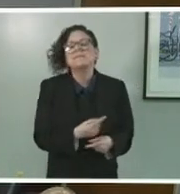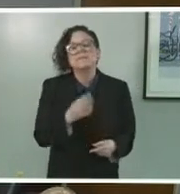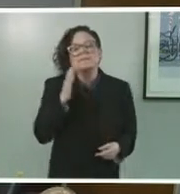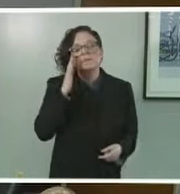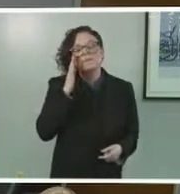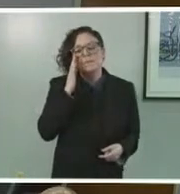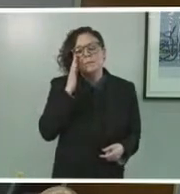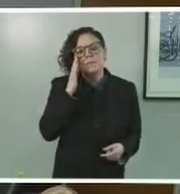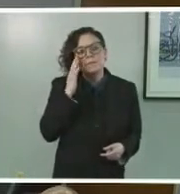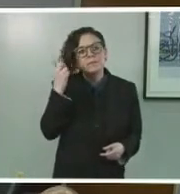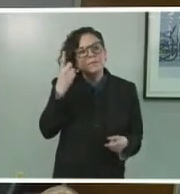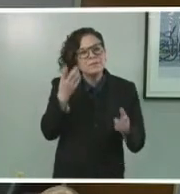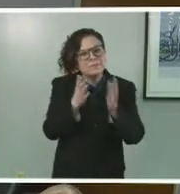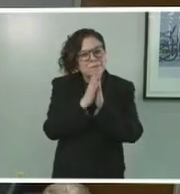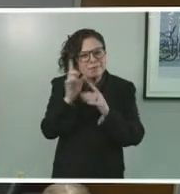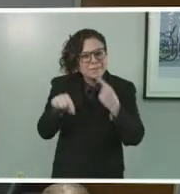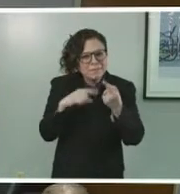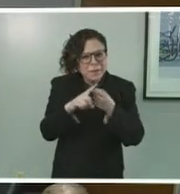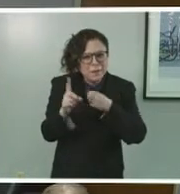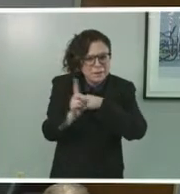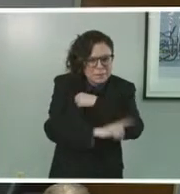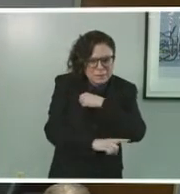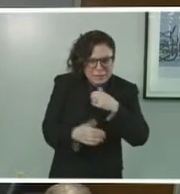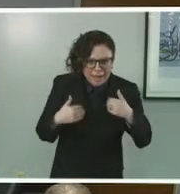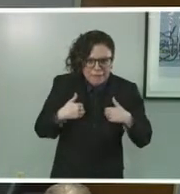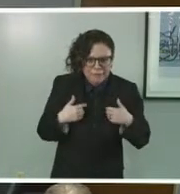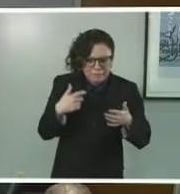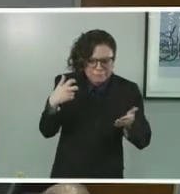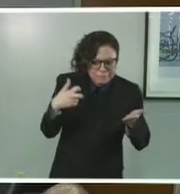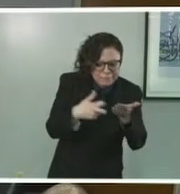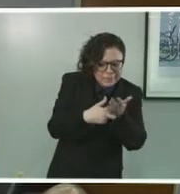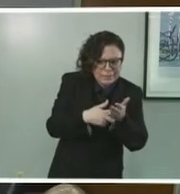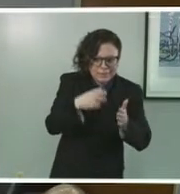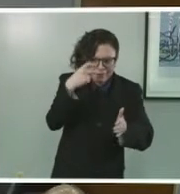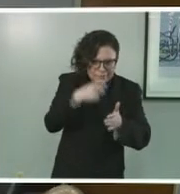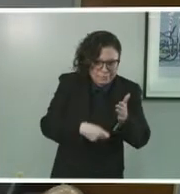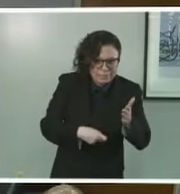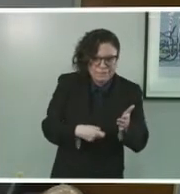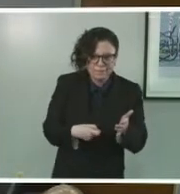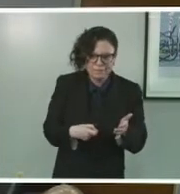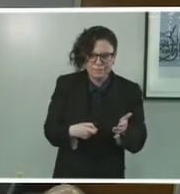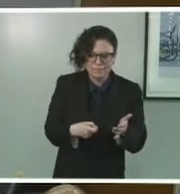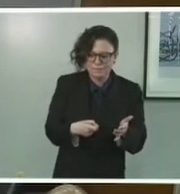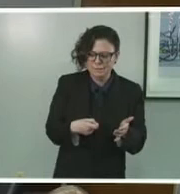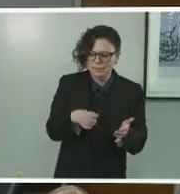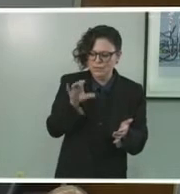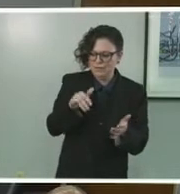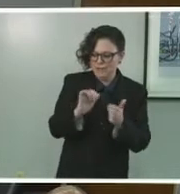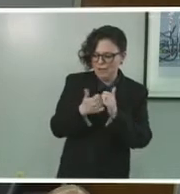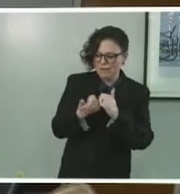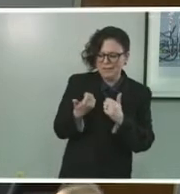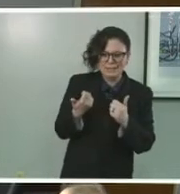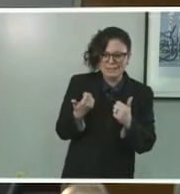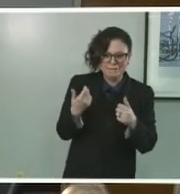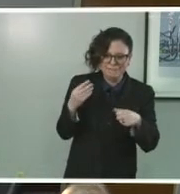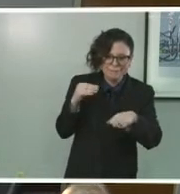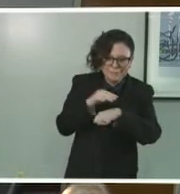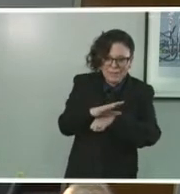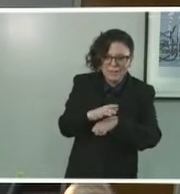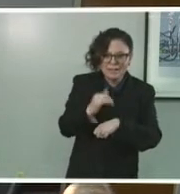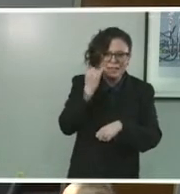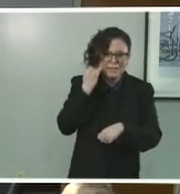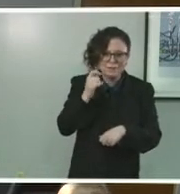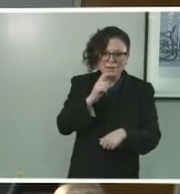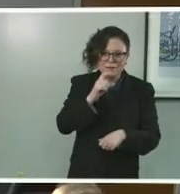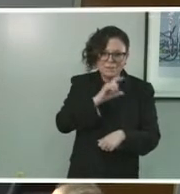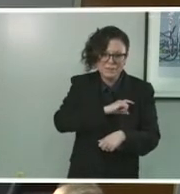punishment. There are fines for not following the order. How do those come into play if police officers are not going to